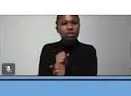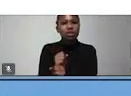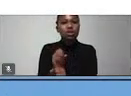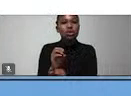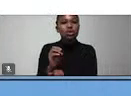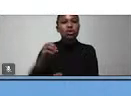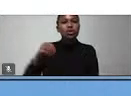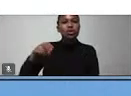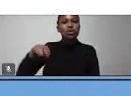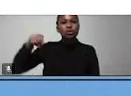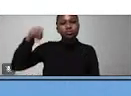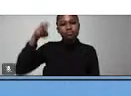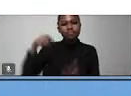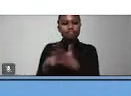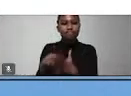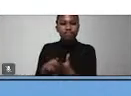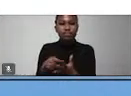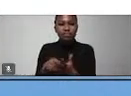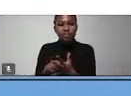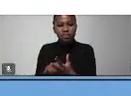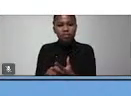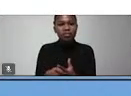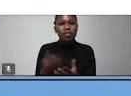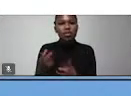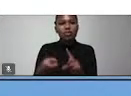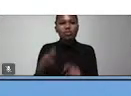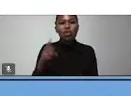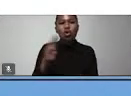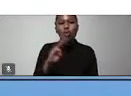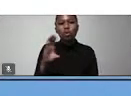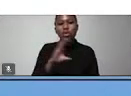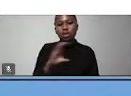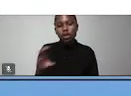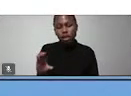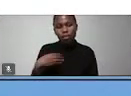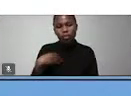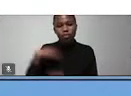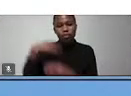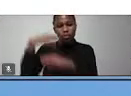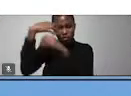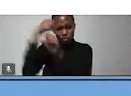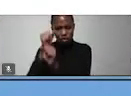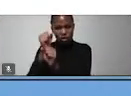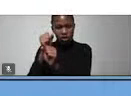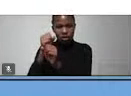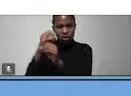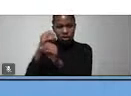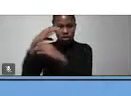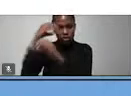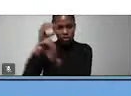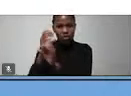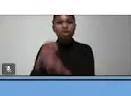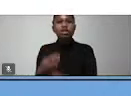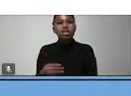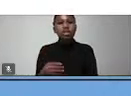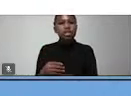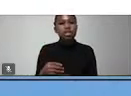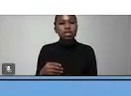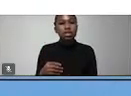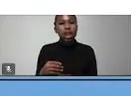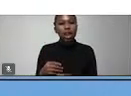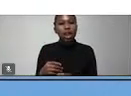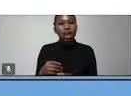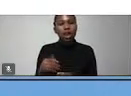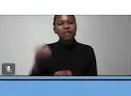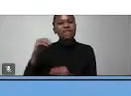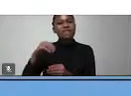investment promotion agency for the Western Cape and Cape Town, we focus on the investment,